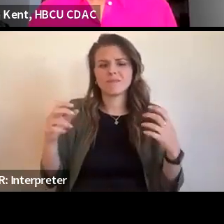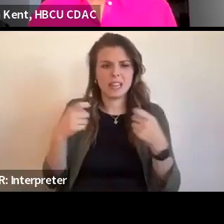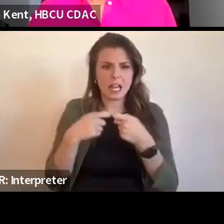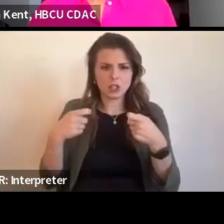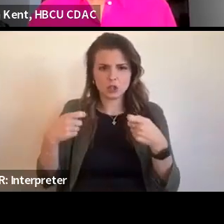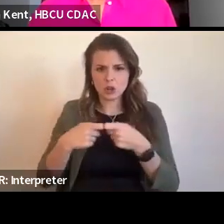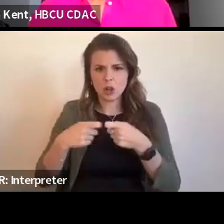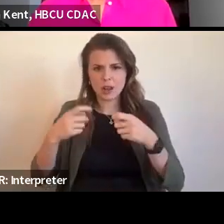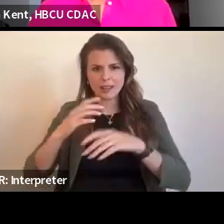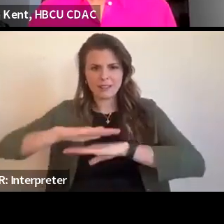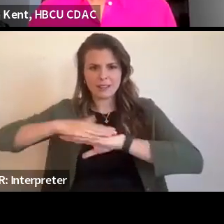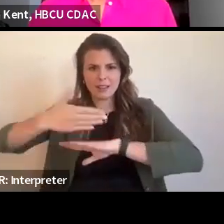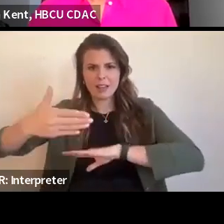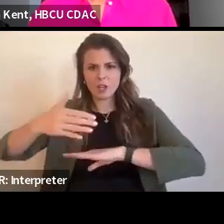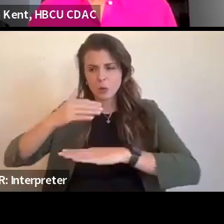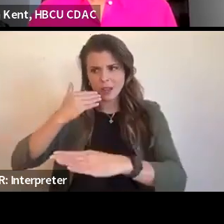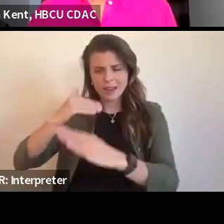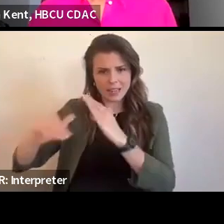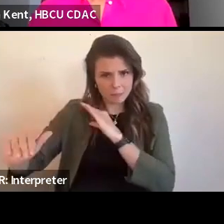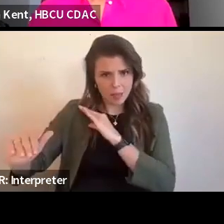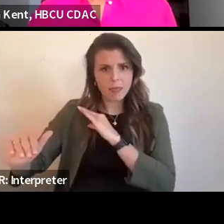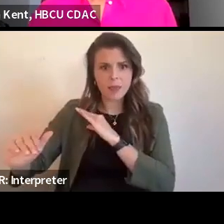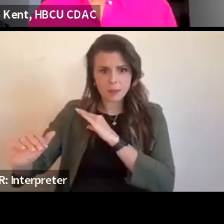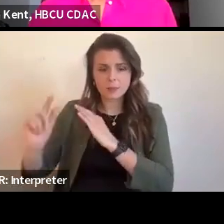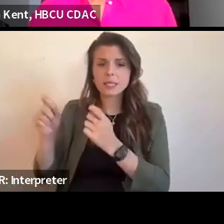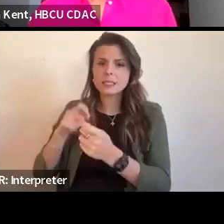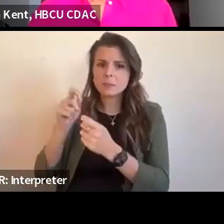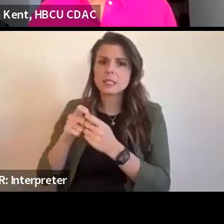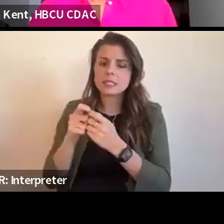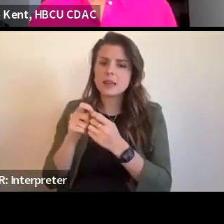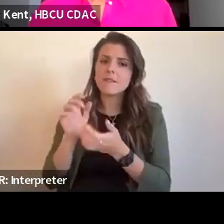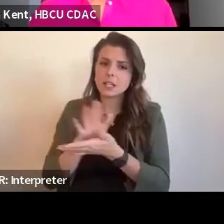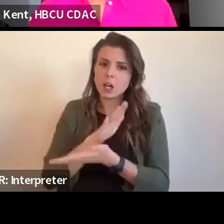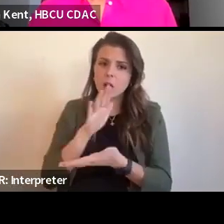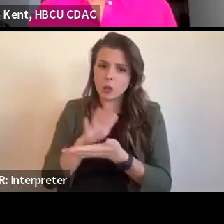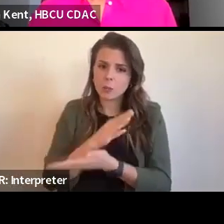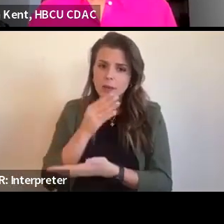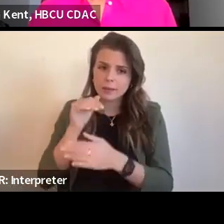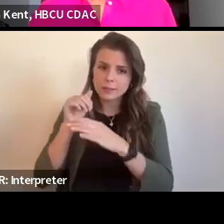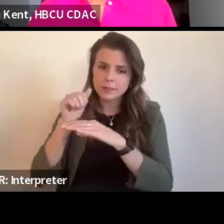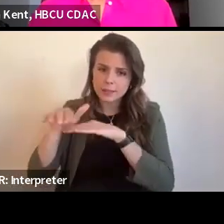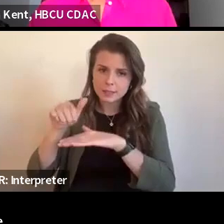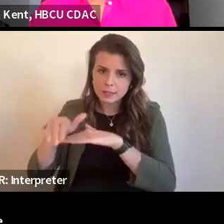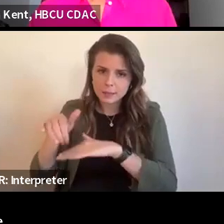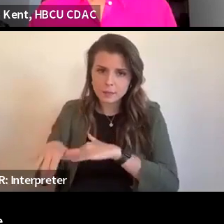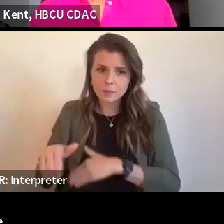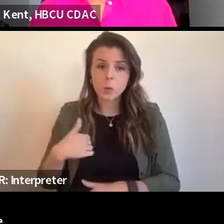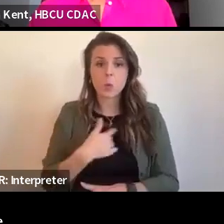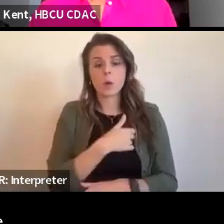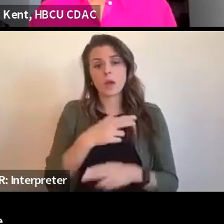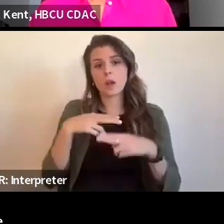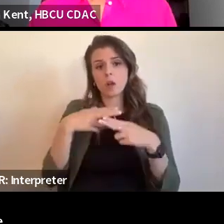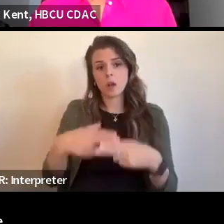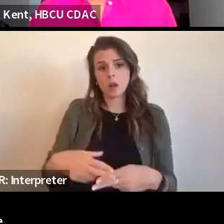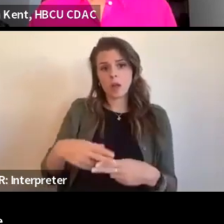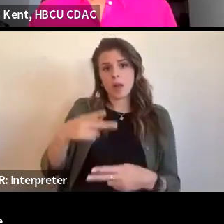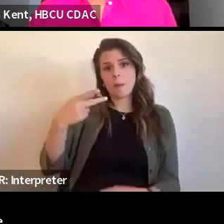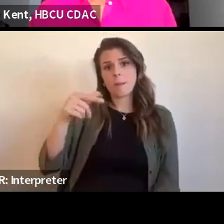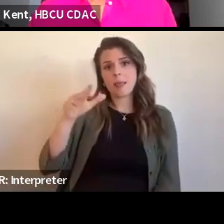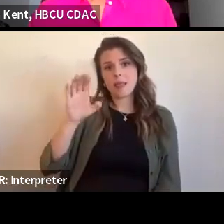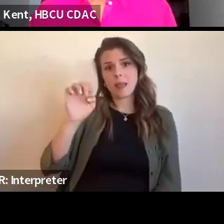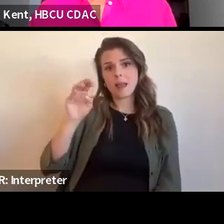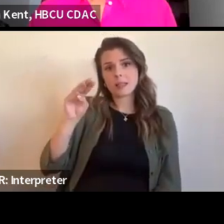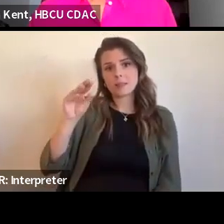with a consumer, you can email them some certain materials. We have some, we used to call them placemats because they